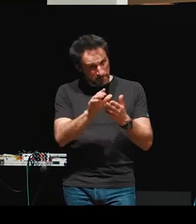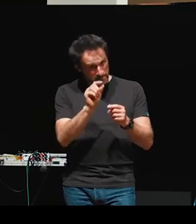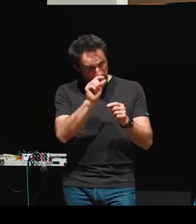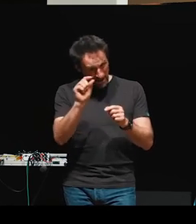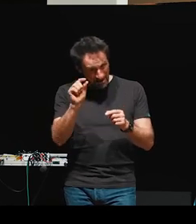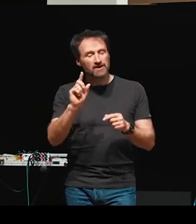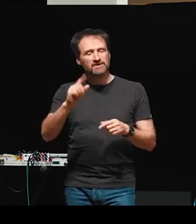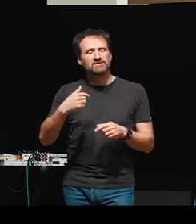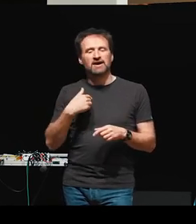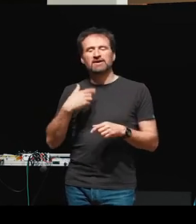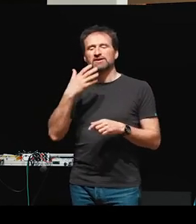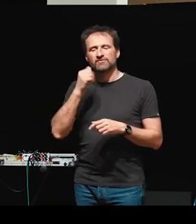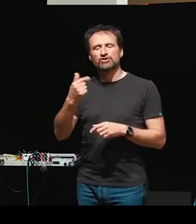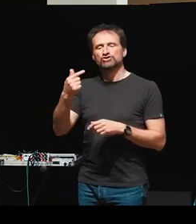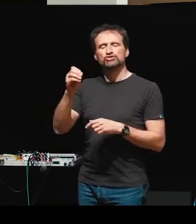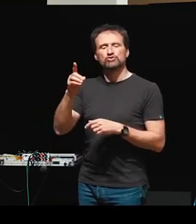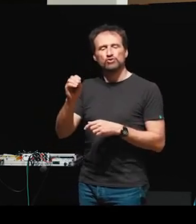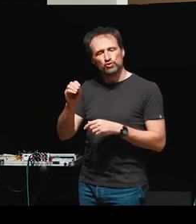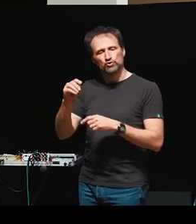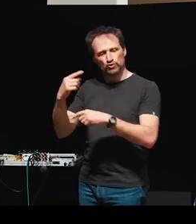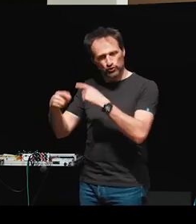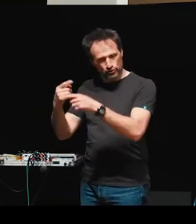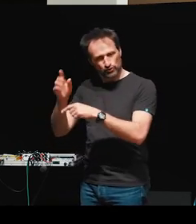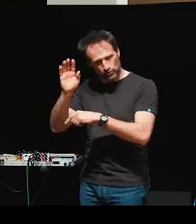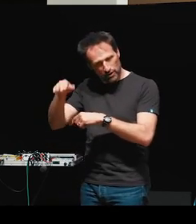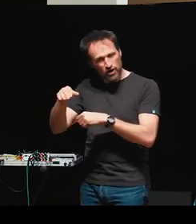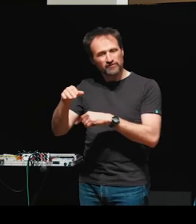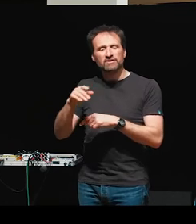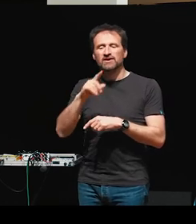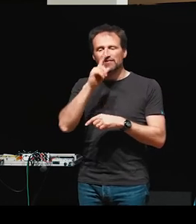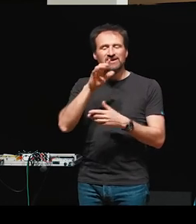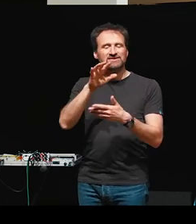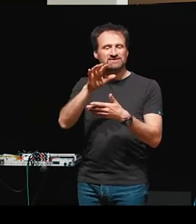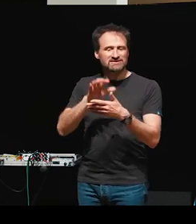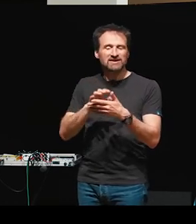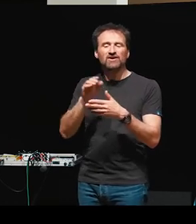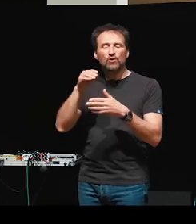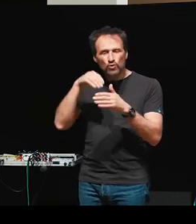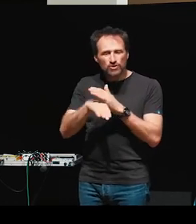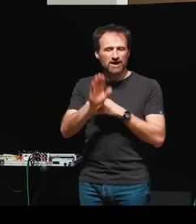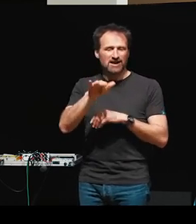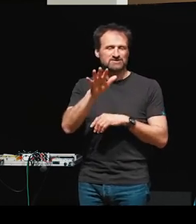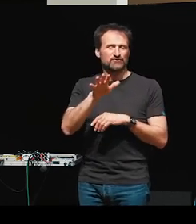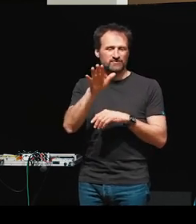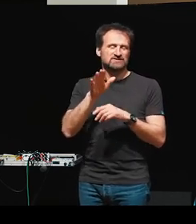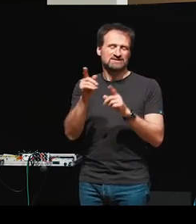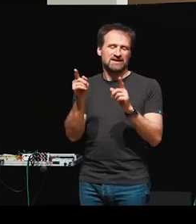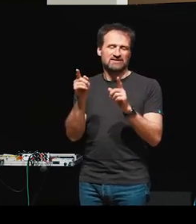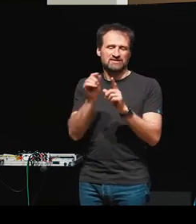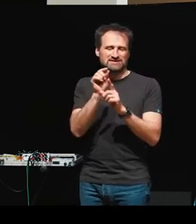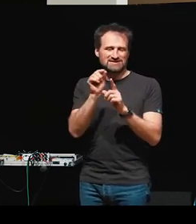its description is has less than of equal to 15 characters. So I'm going to take the